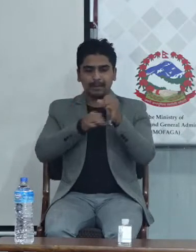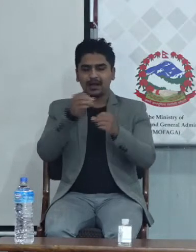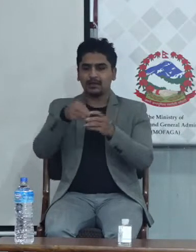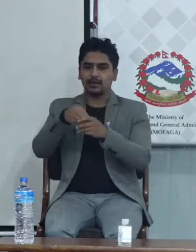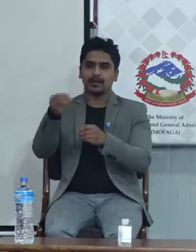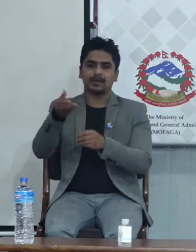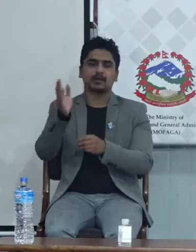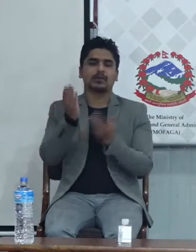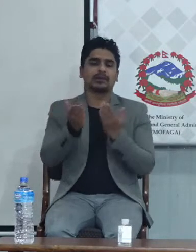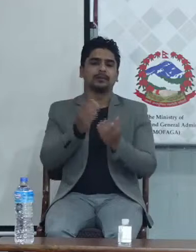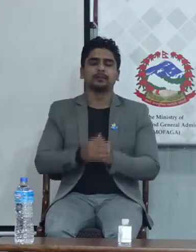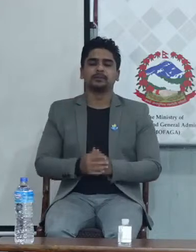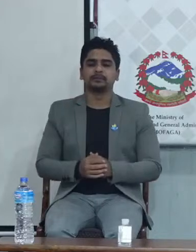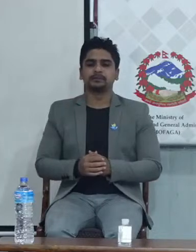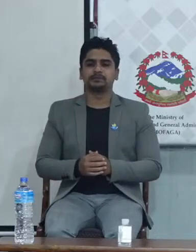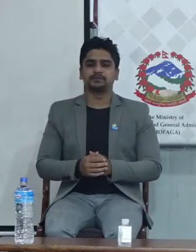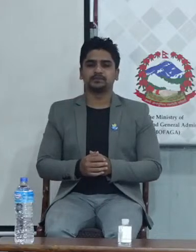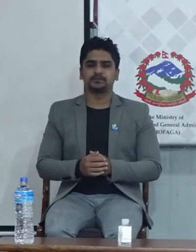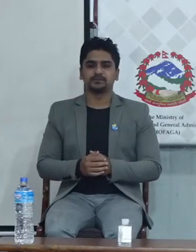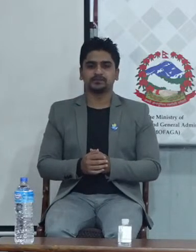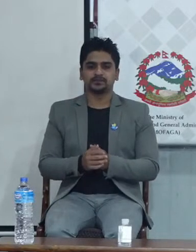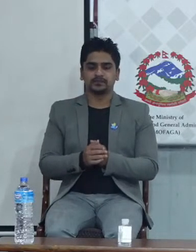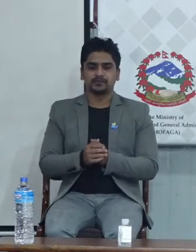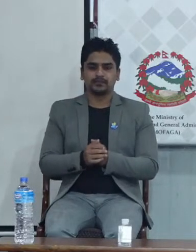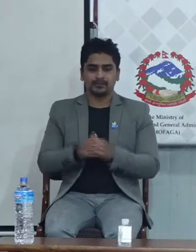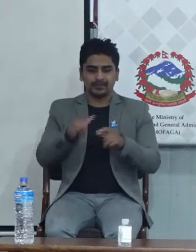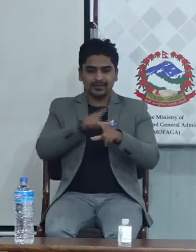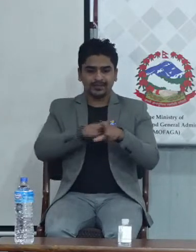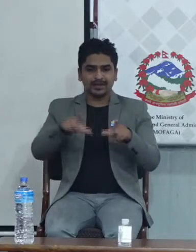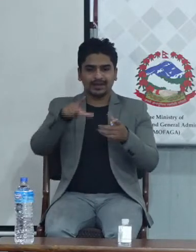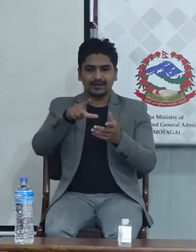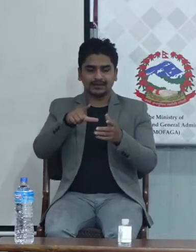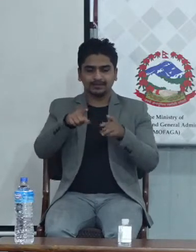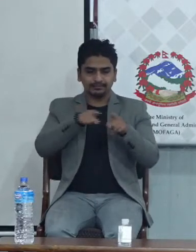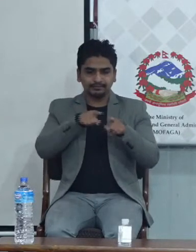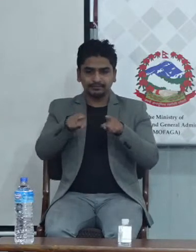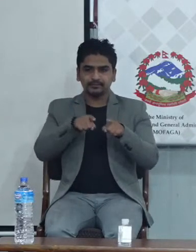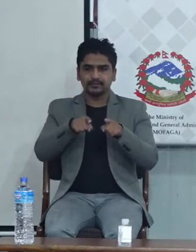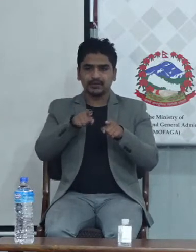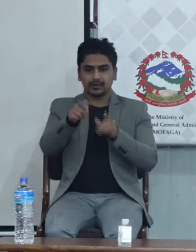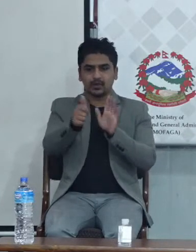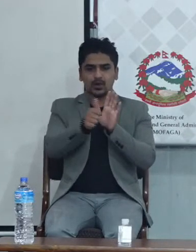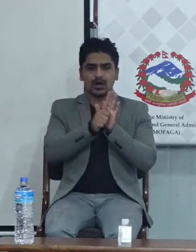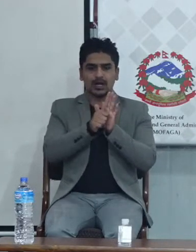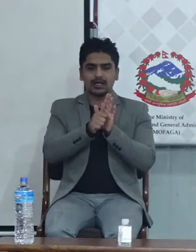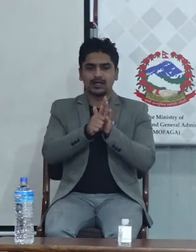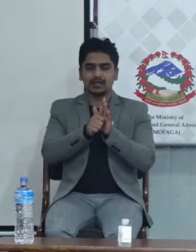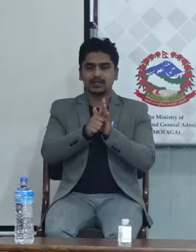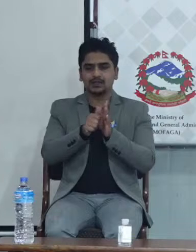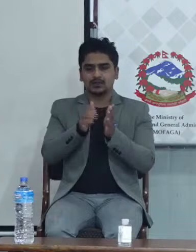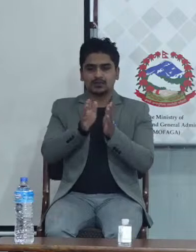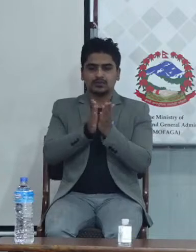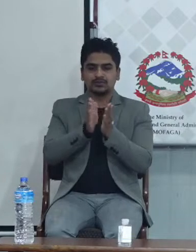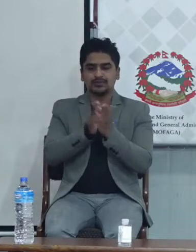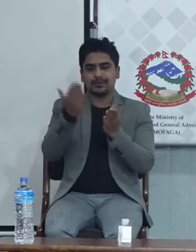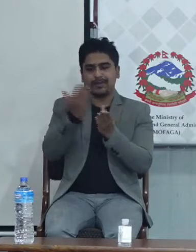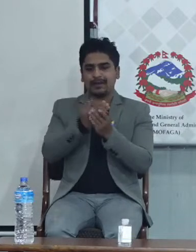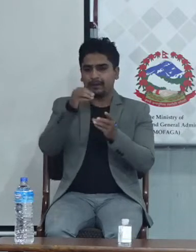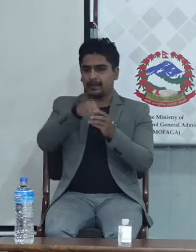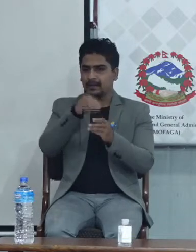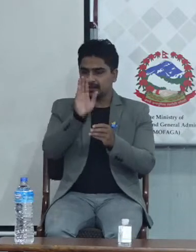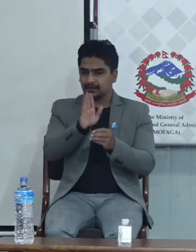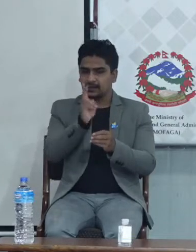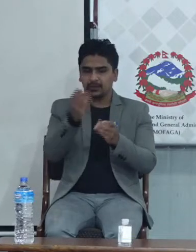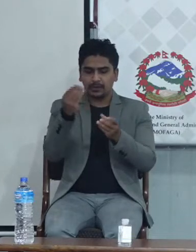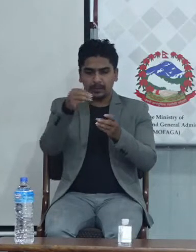of you. That is also given in your My Clear bag. And there is also the pre-test and post-test form,